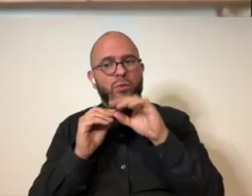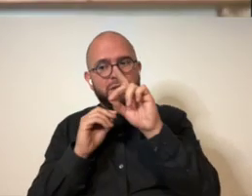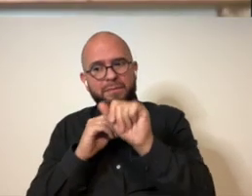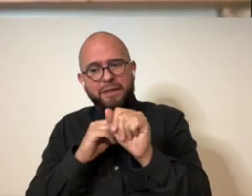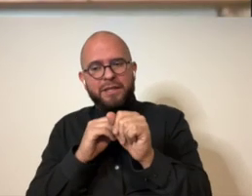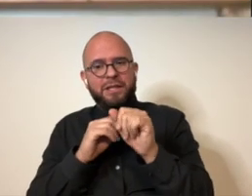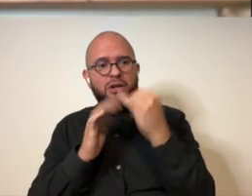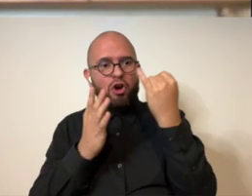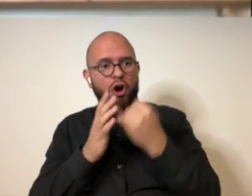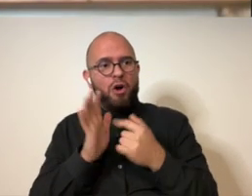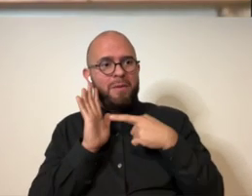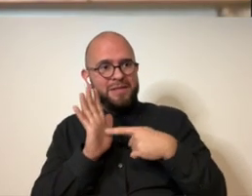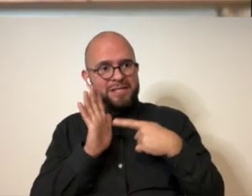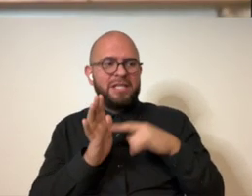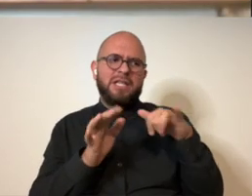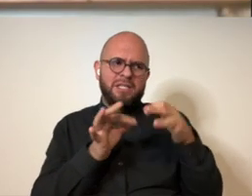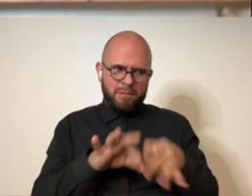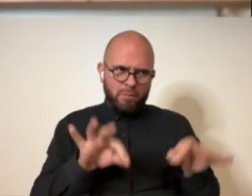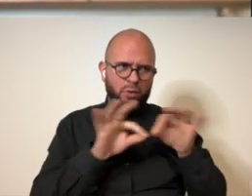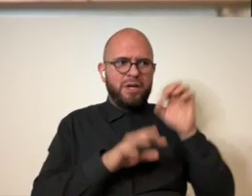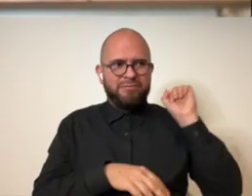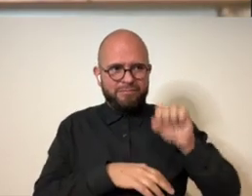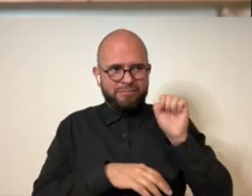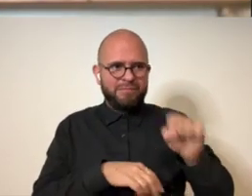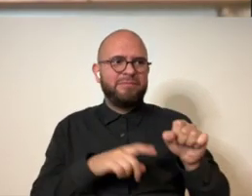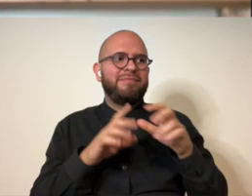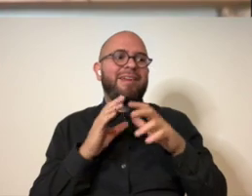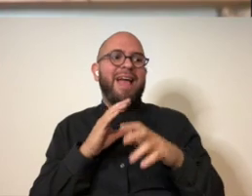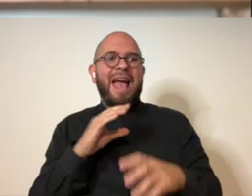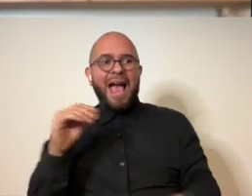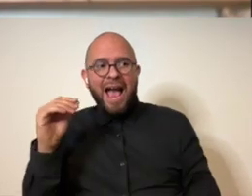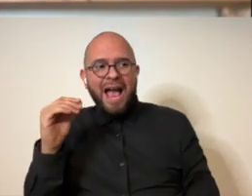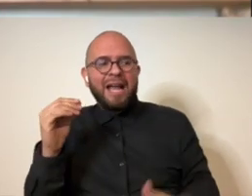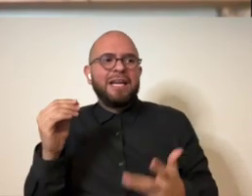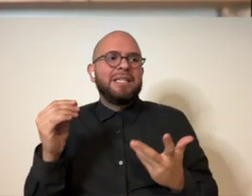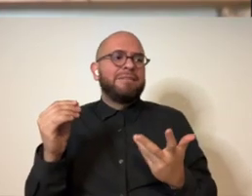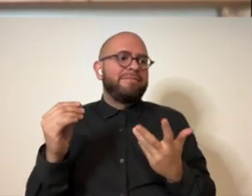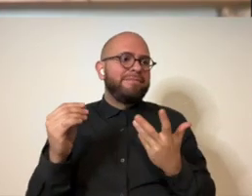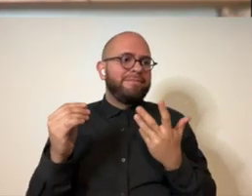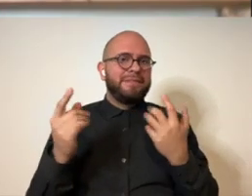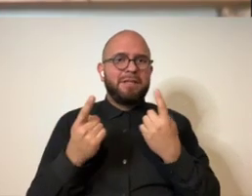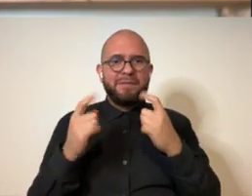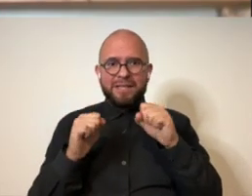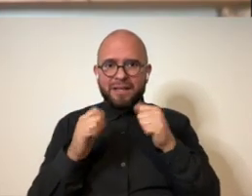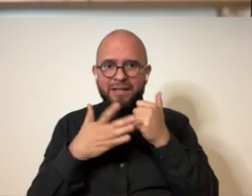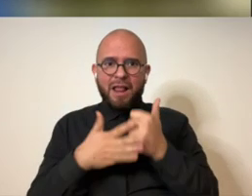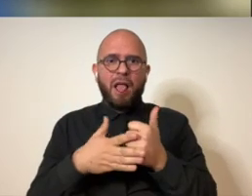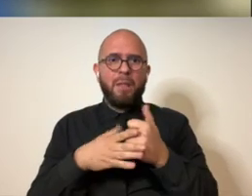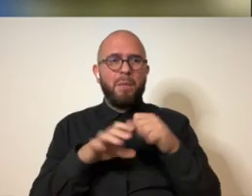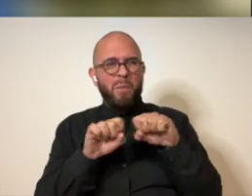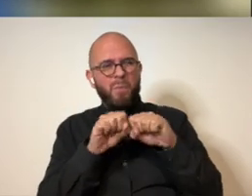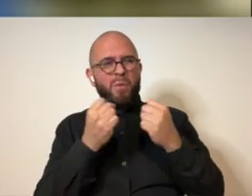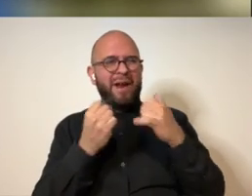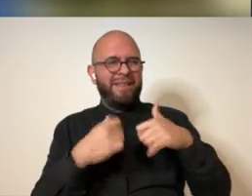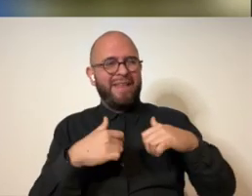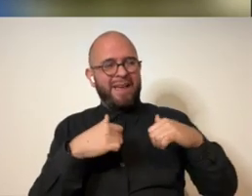important to have both. Just because, frankly, more disability art representation is super crucial. Yeah.